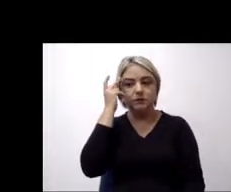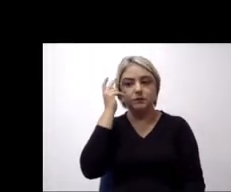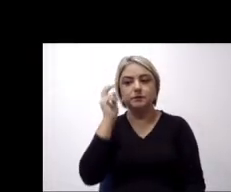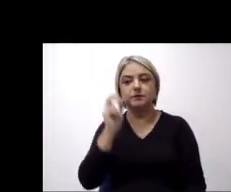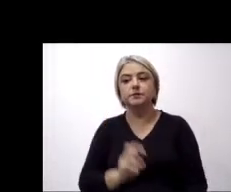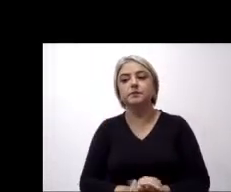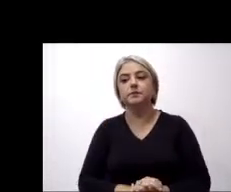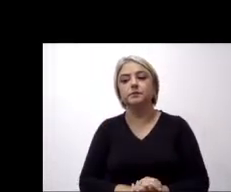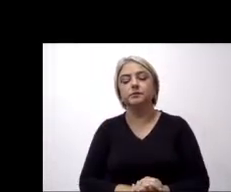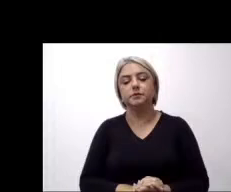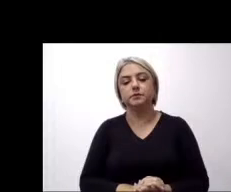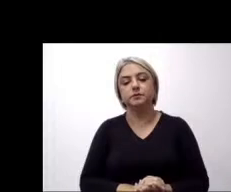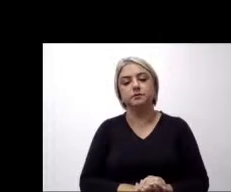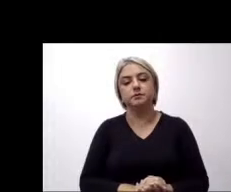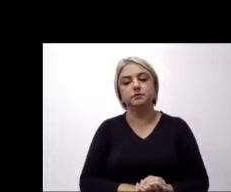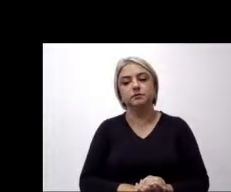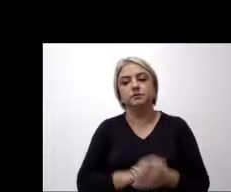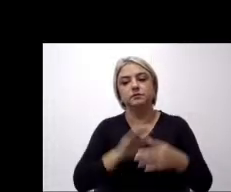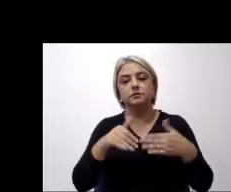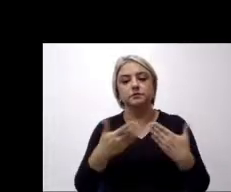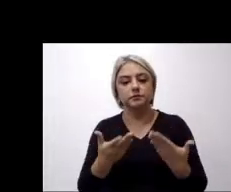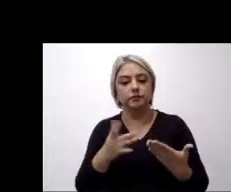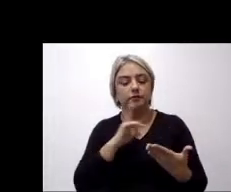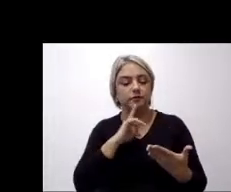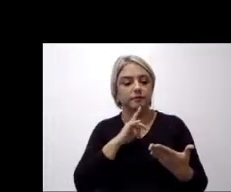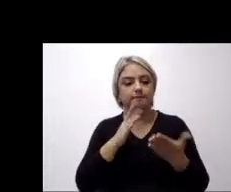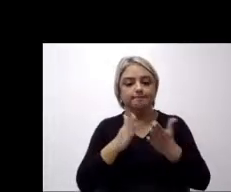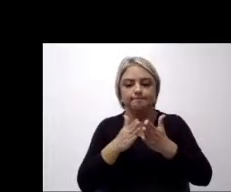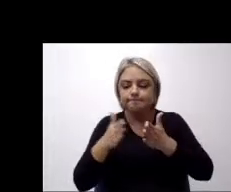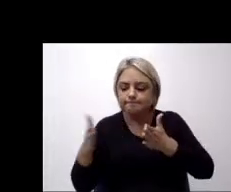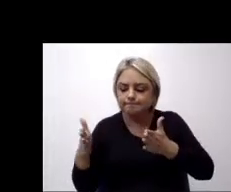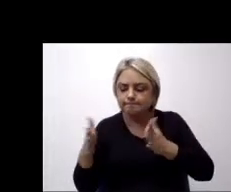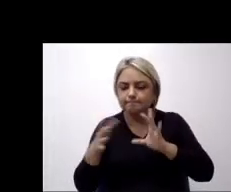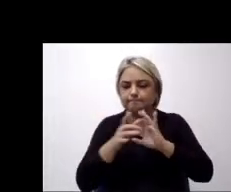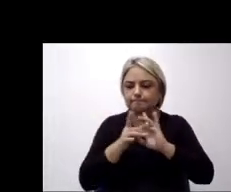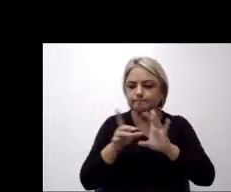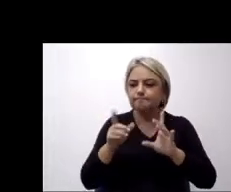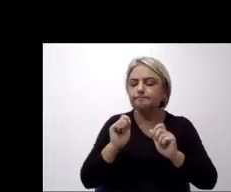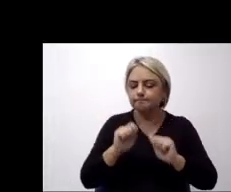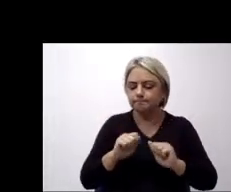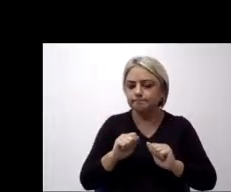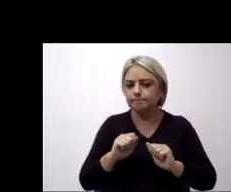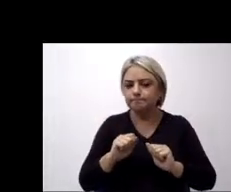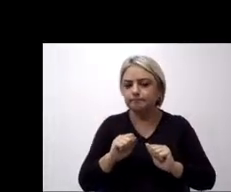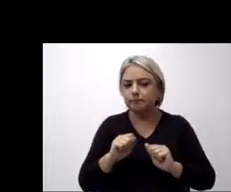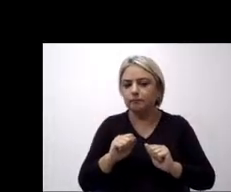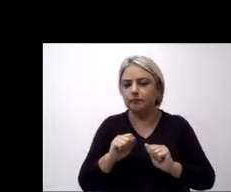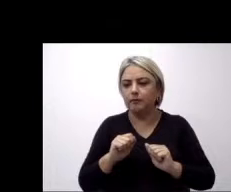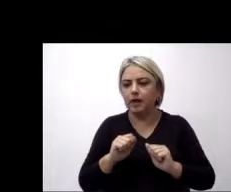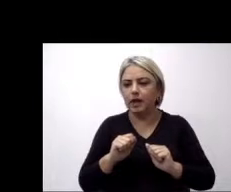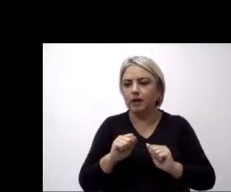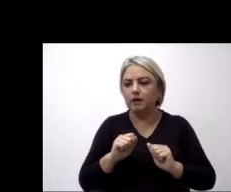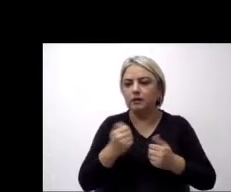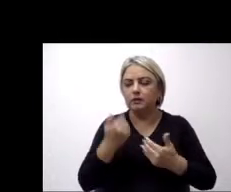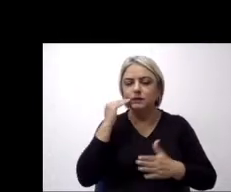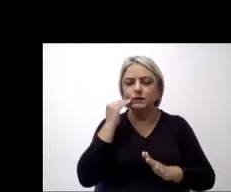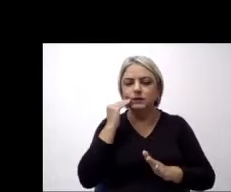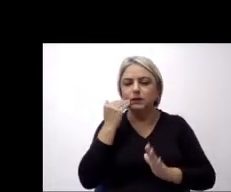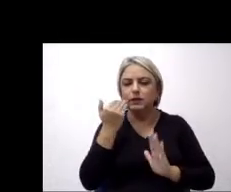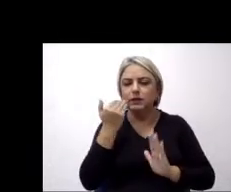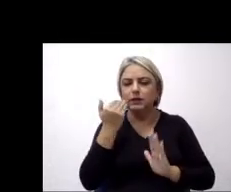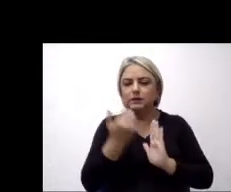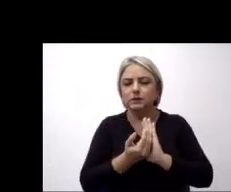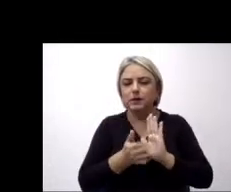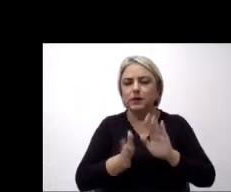of freedom, and this is probably one of the key understanding of the uncertainty of the policy